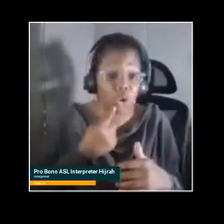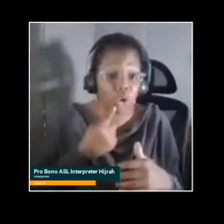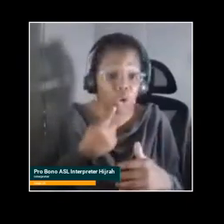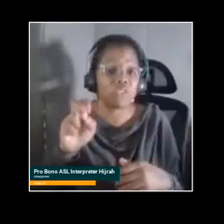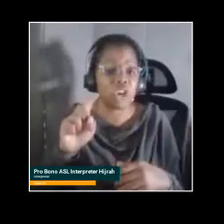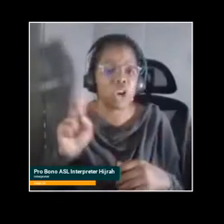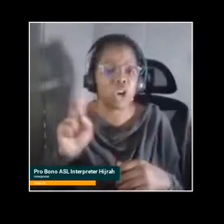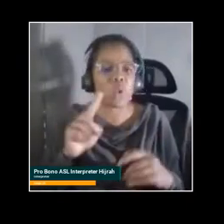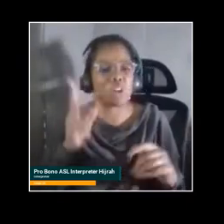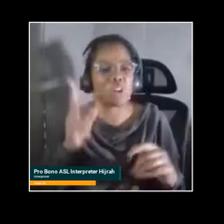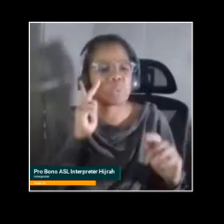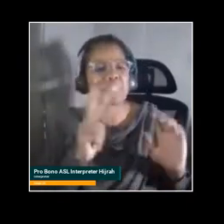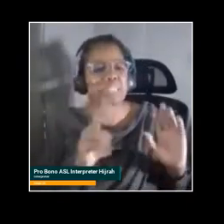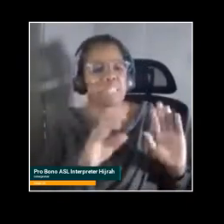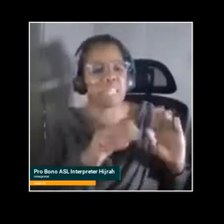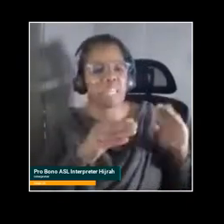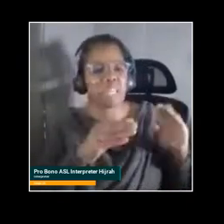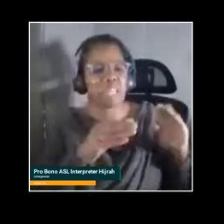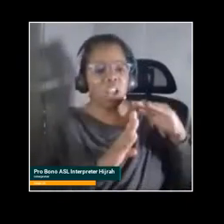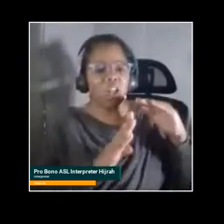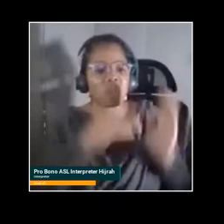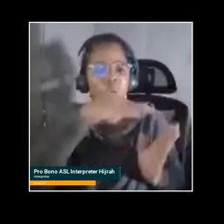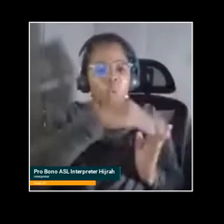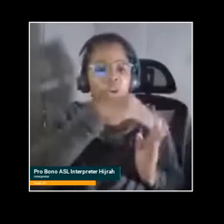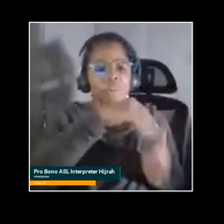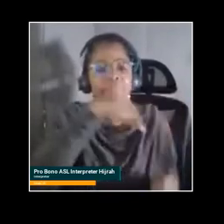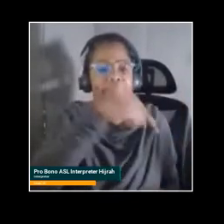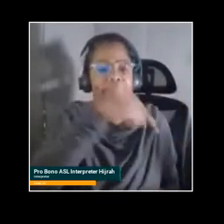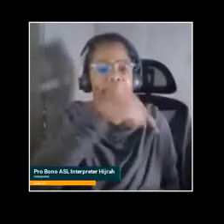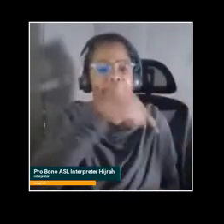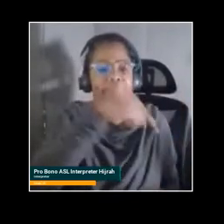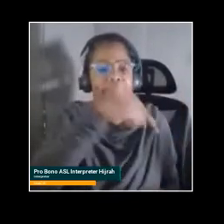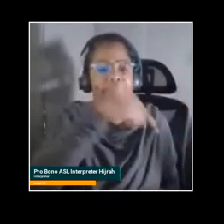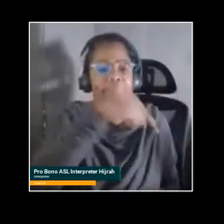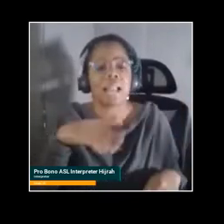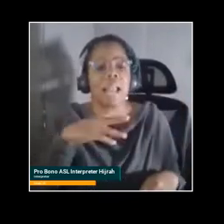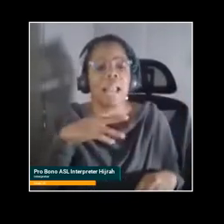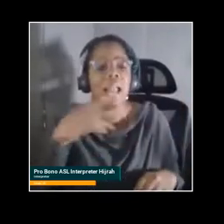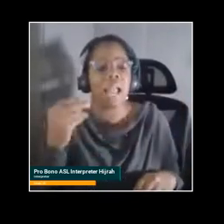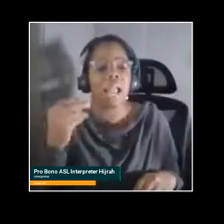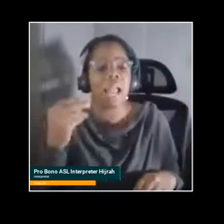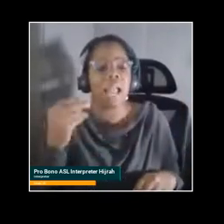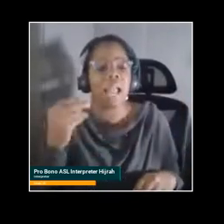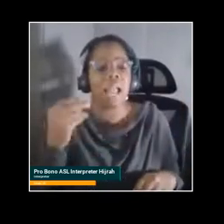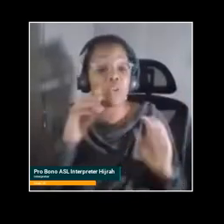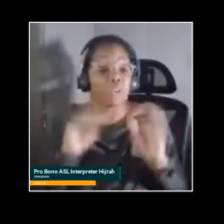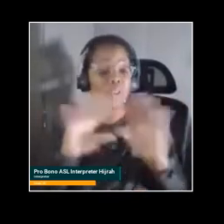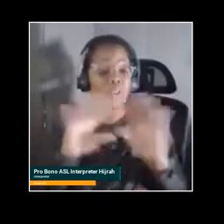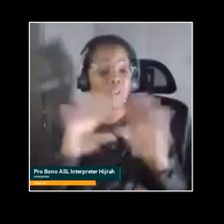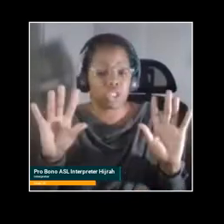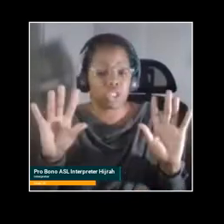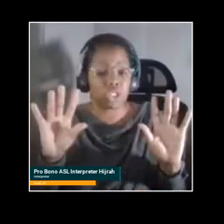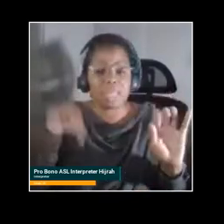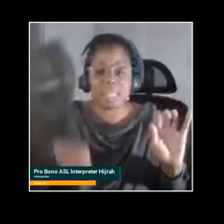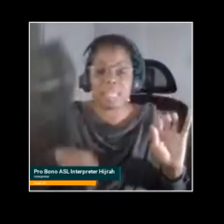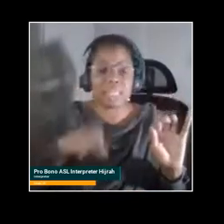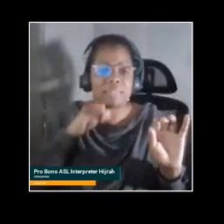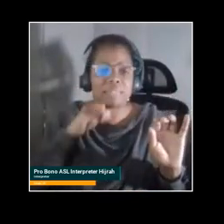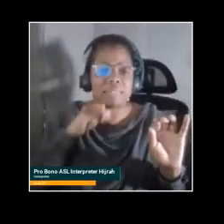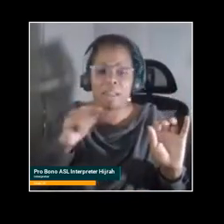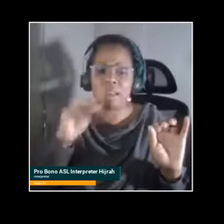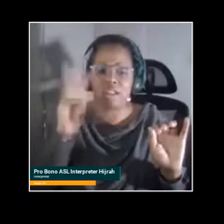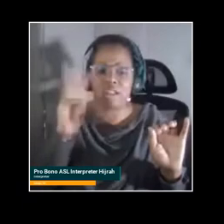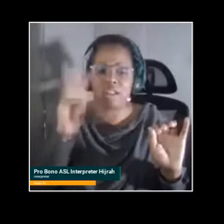legend in the corner of this page. And just to clarify, this is not the